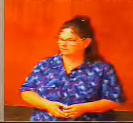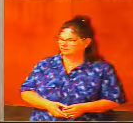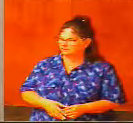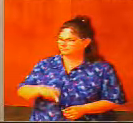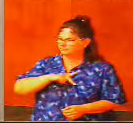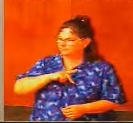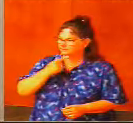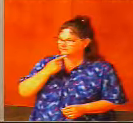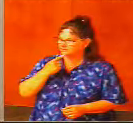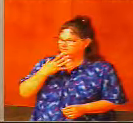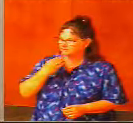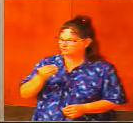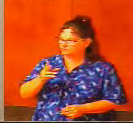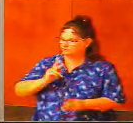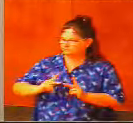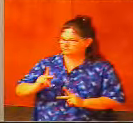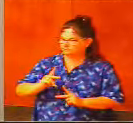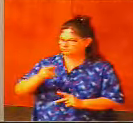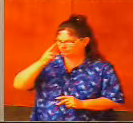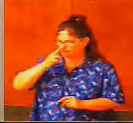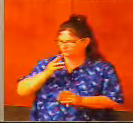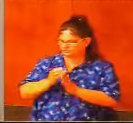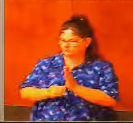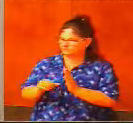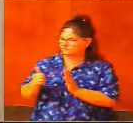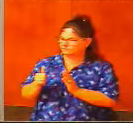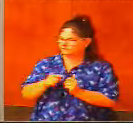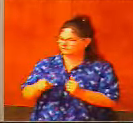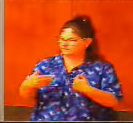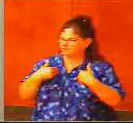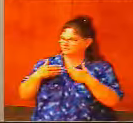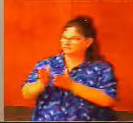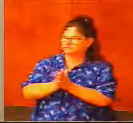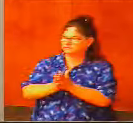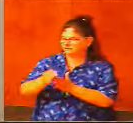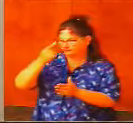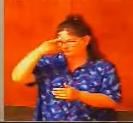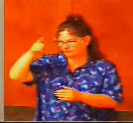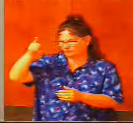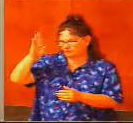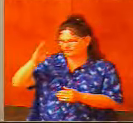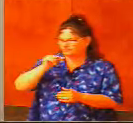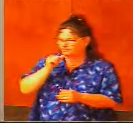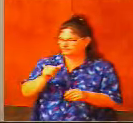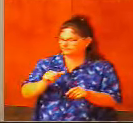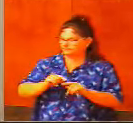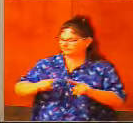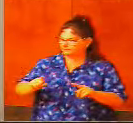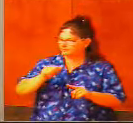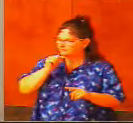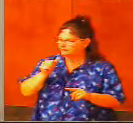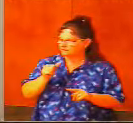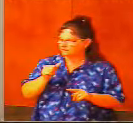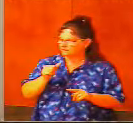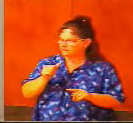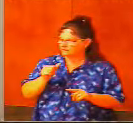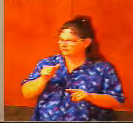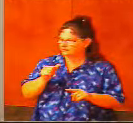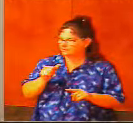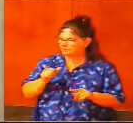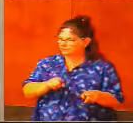Paul said of his Jewish countrymen in Romans chapter 10 that they had a zeal for God, but not according to knowledge.